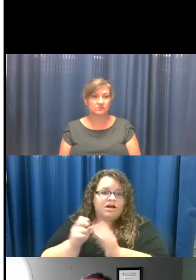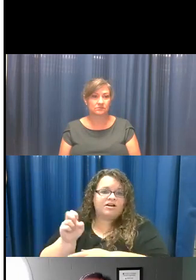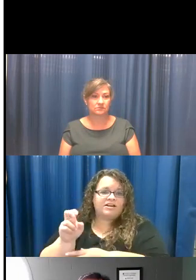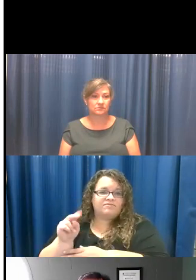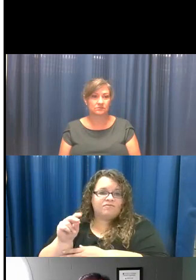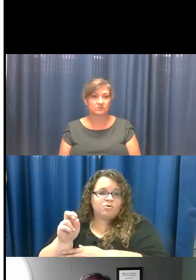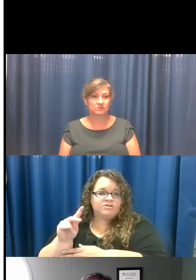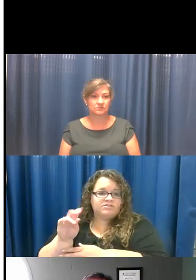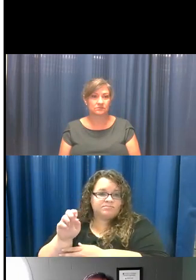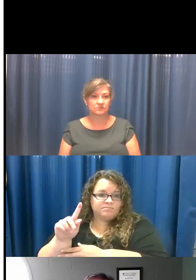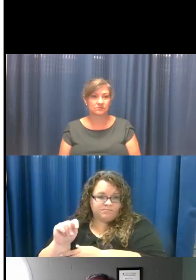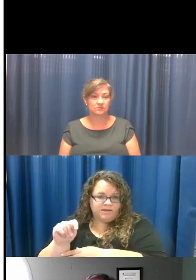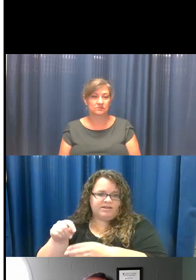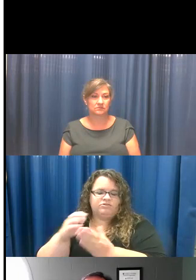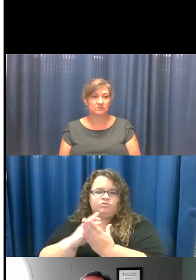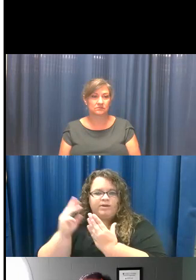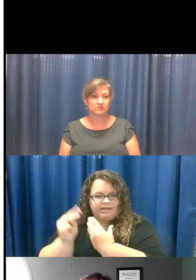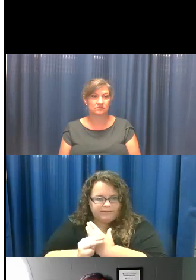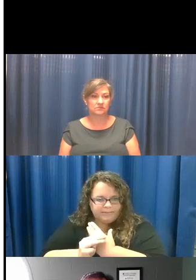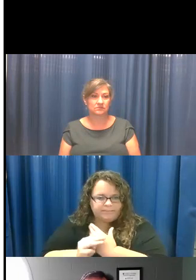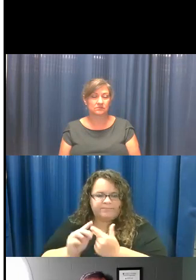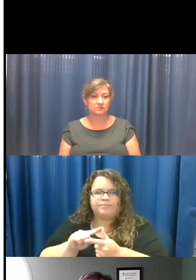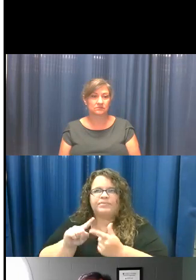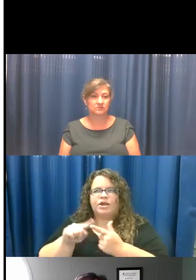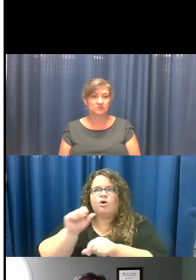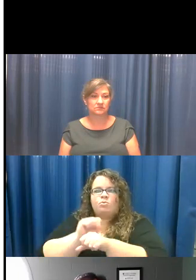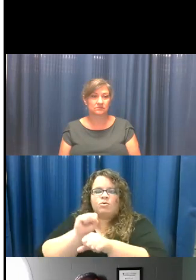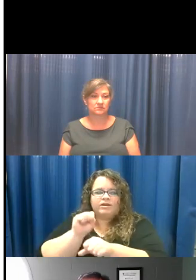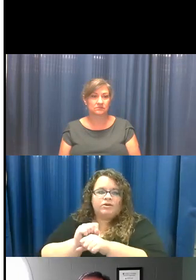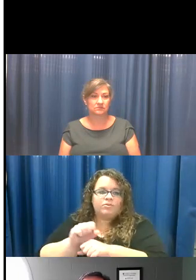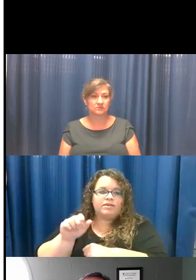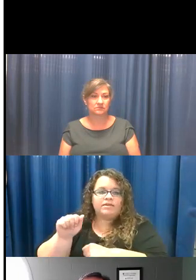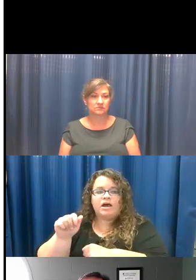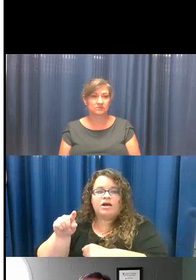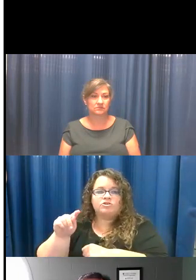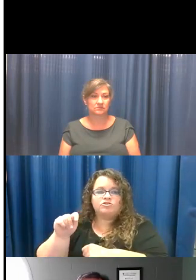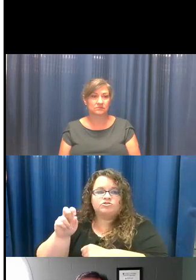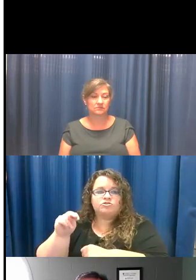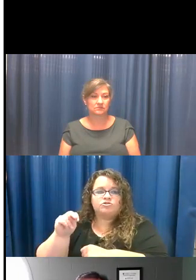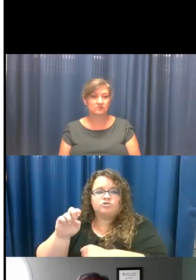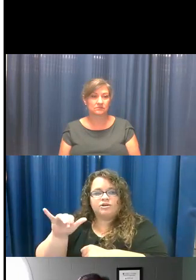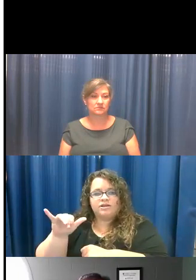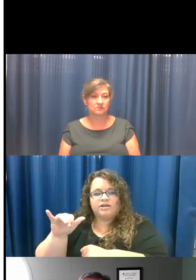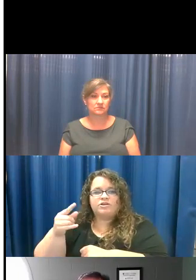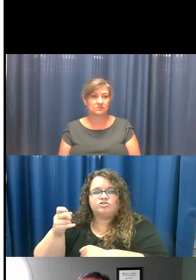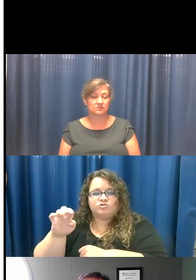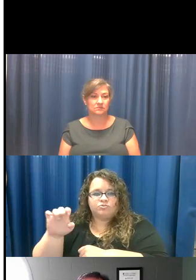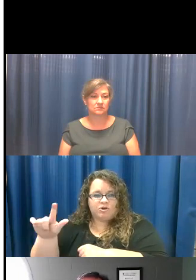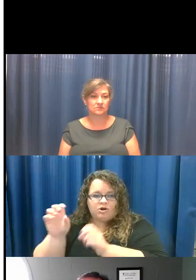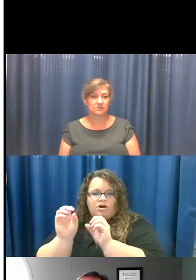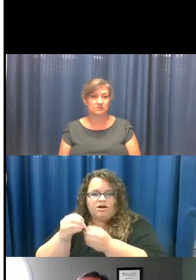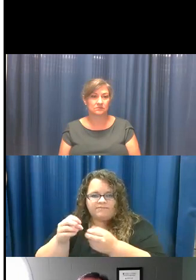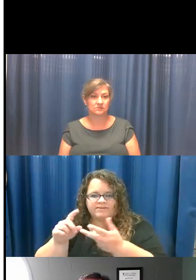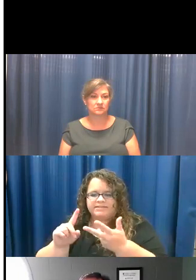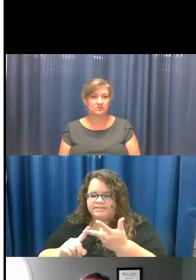working with the Attorney General's office and POST. And POST is the Police Officer